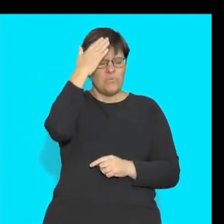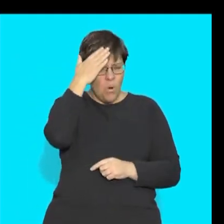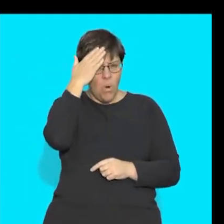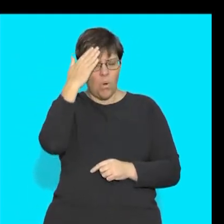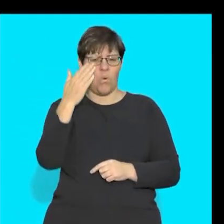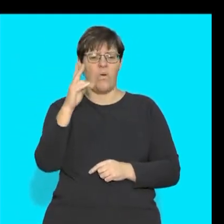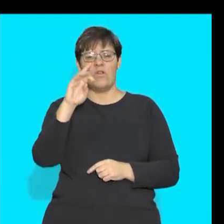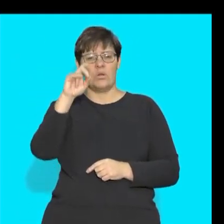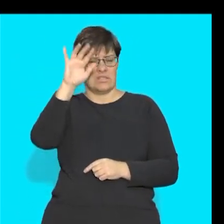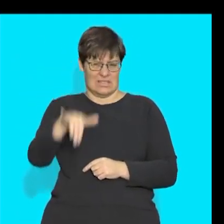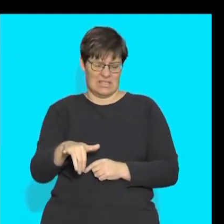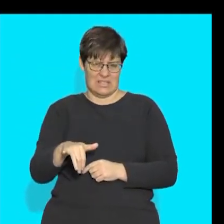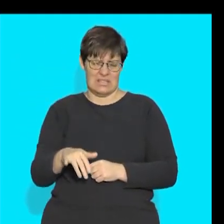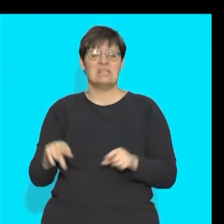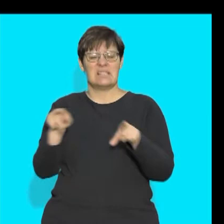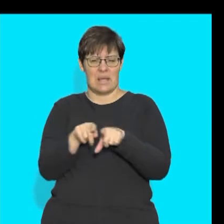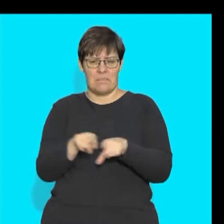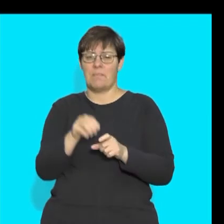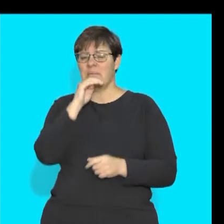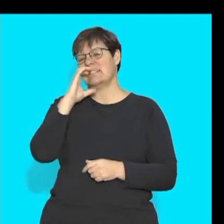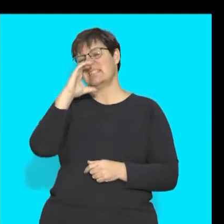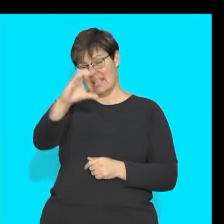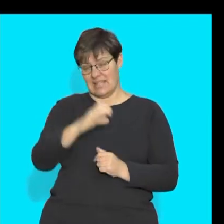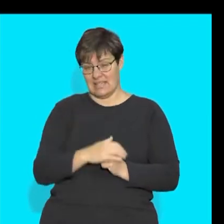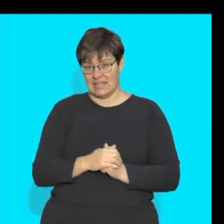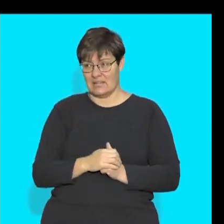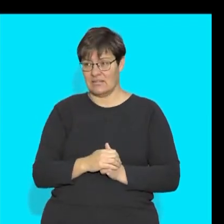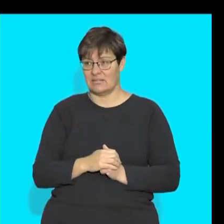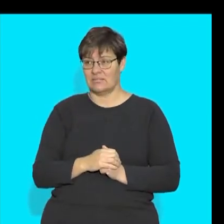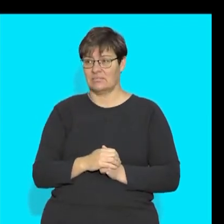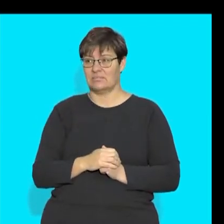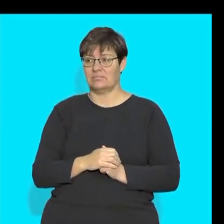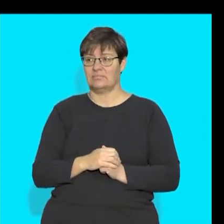the velocity of light. It's the same, so it's c.